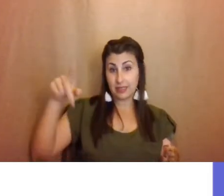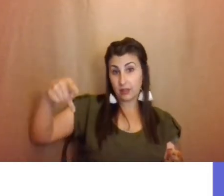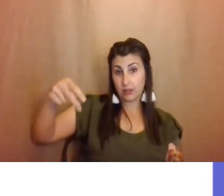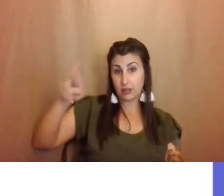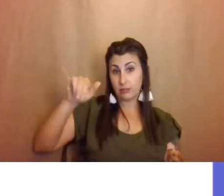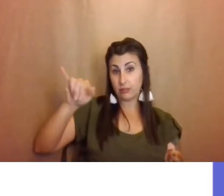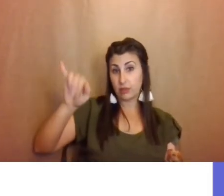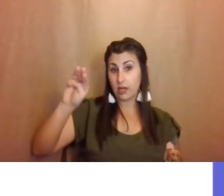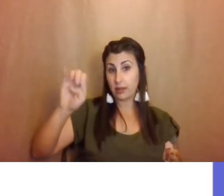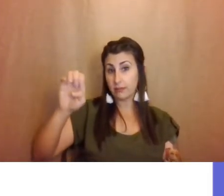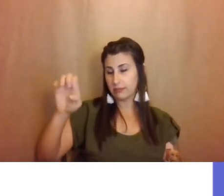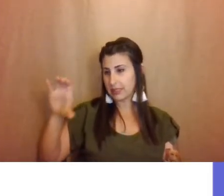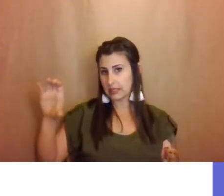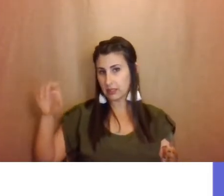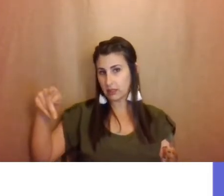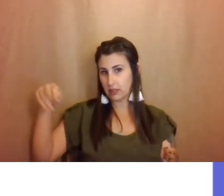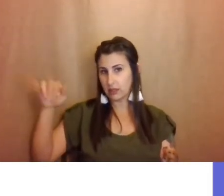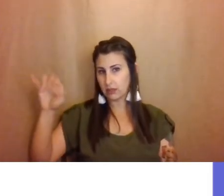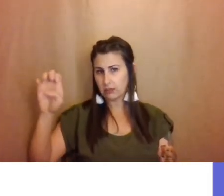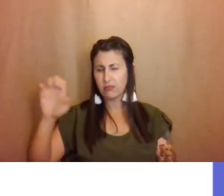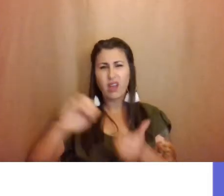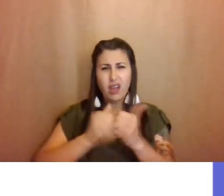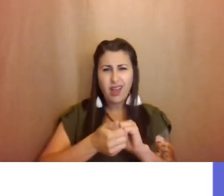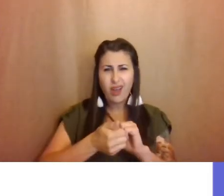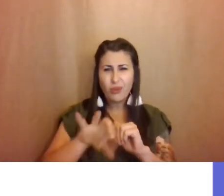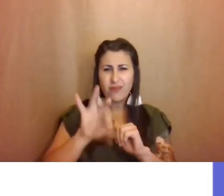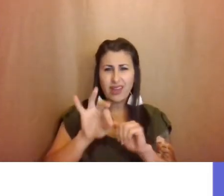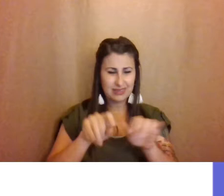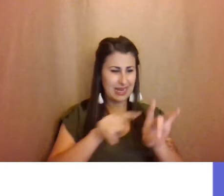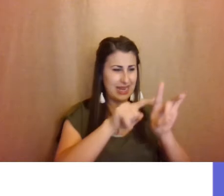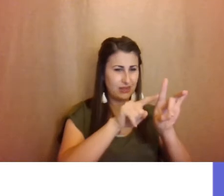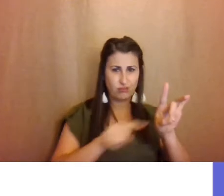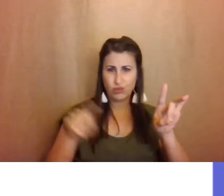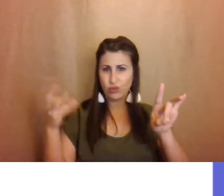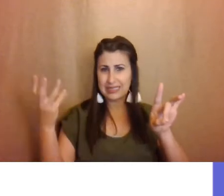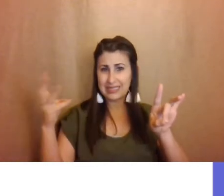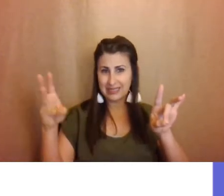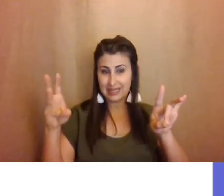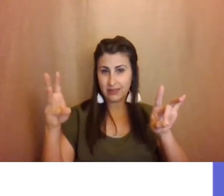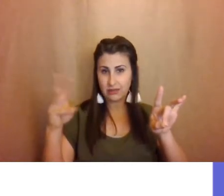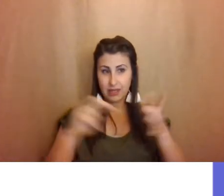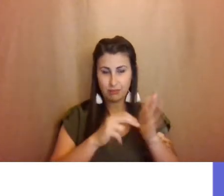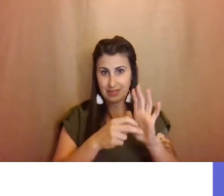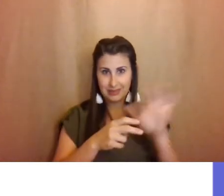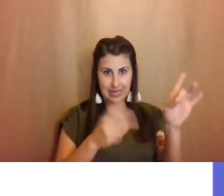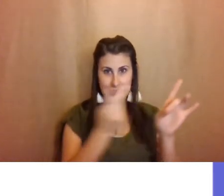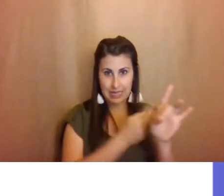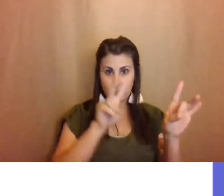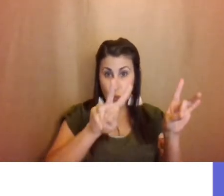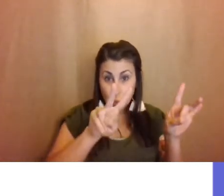prime and C prime. How do we get from 8 to 16? Well, that's times 2.